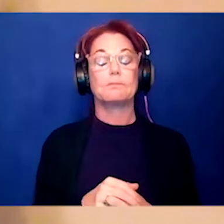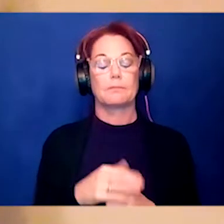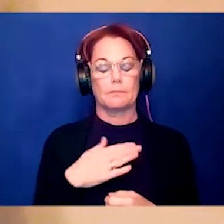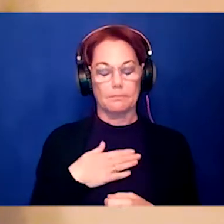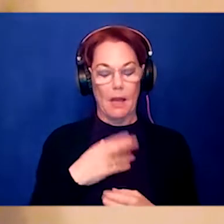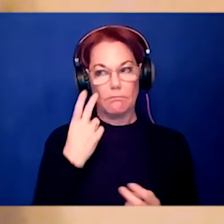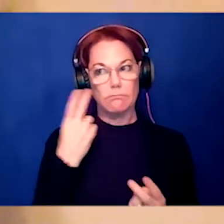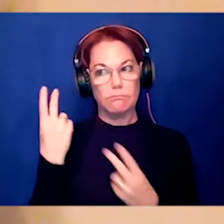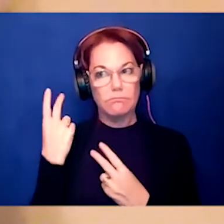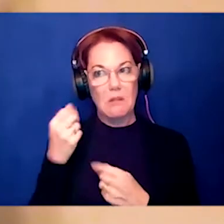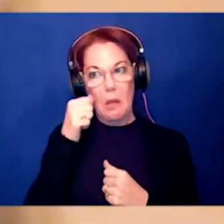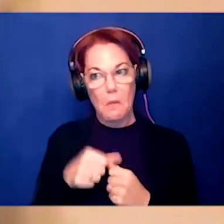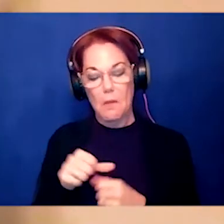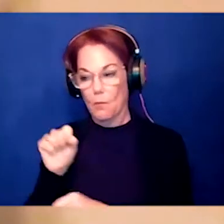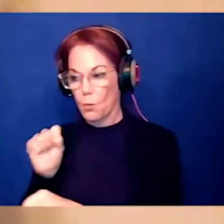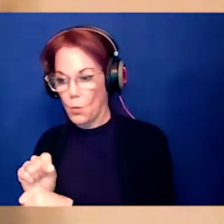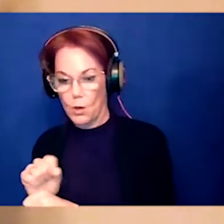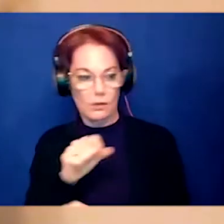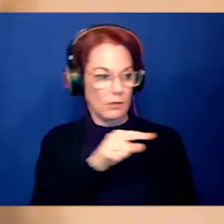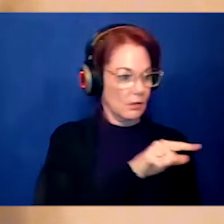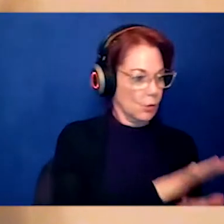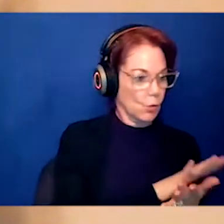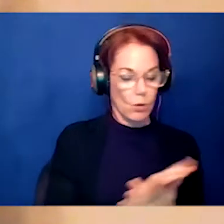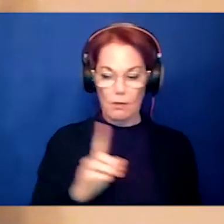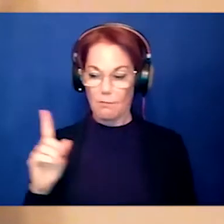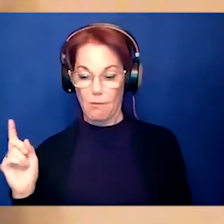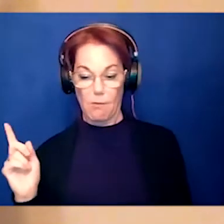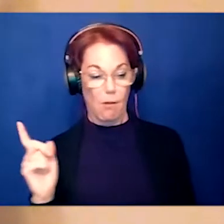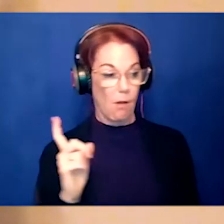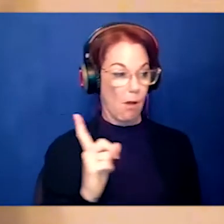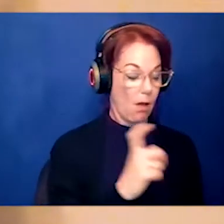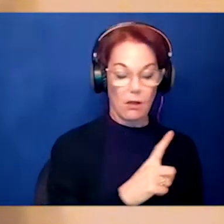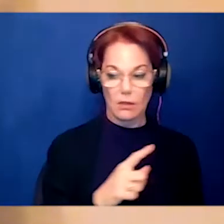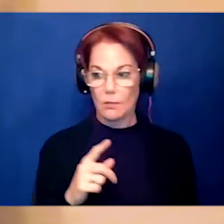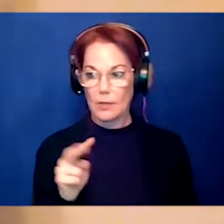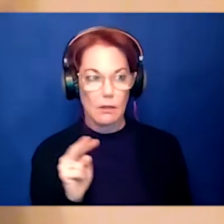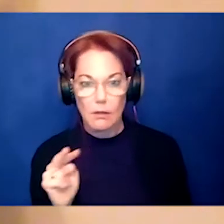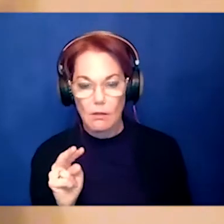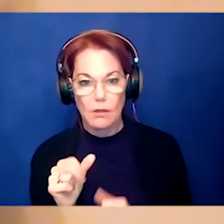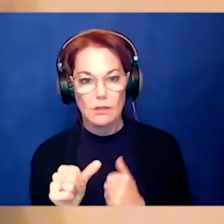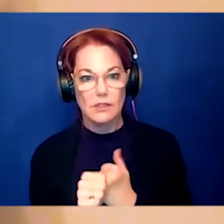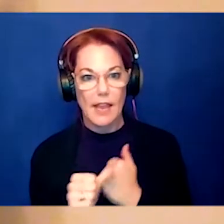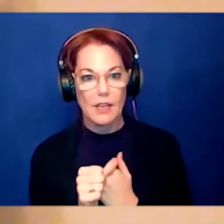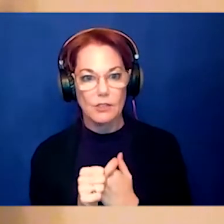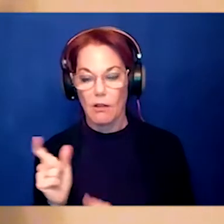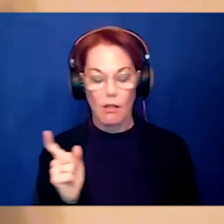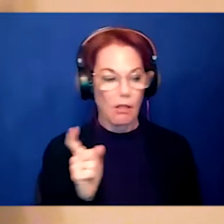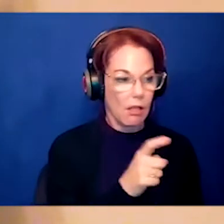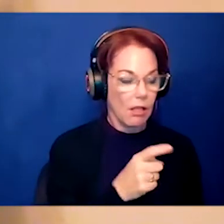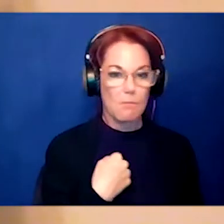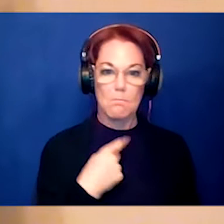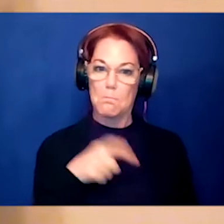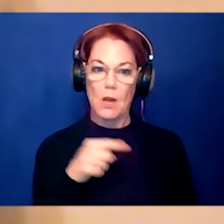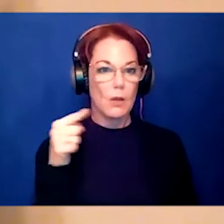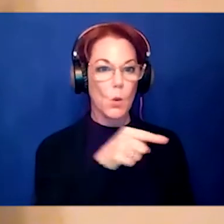I would have walked twice as far as through even great danger to get to Apem High School. Going to school was the only way to really